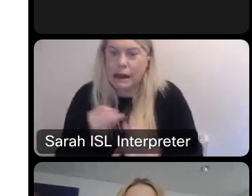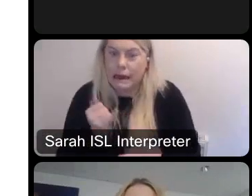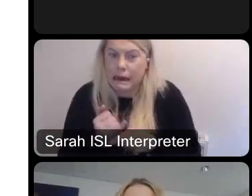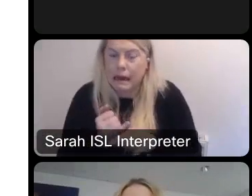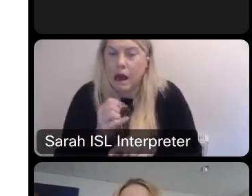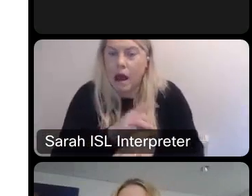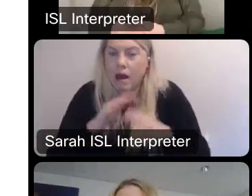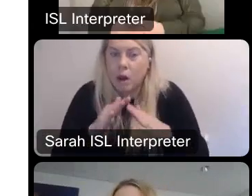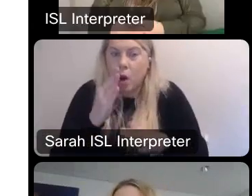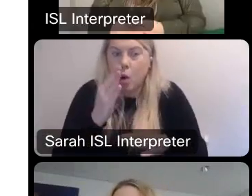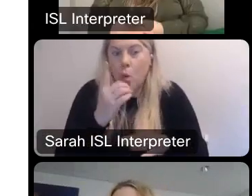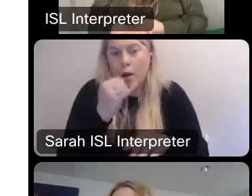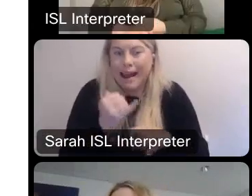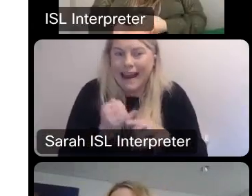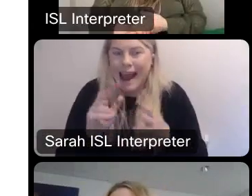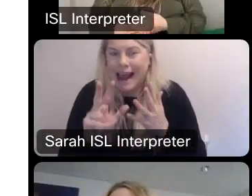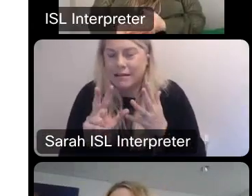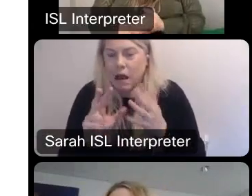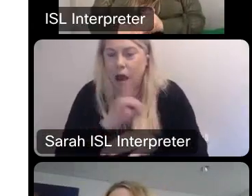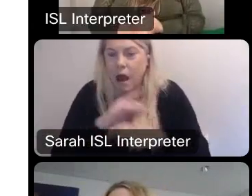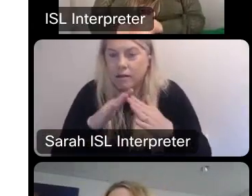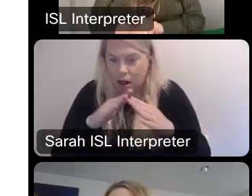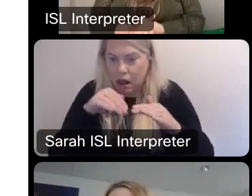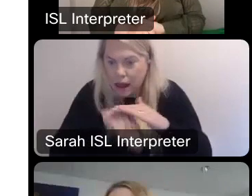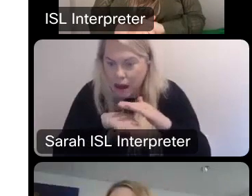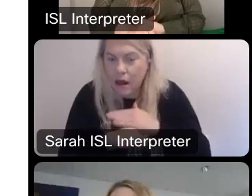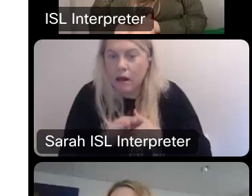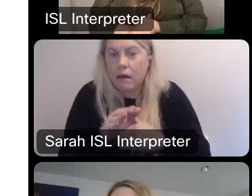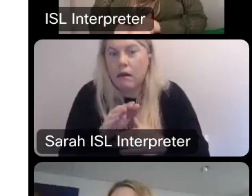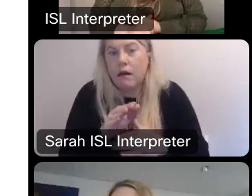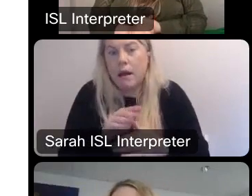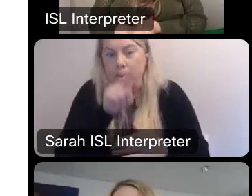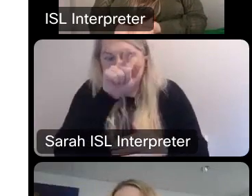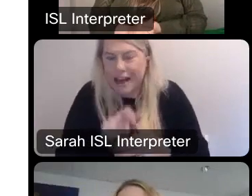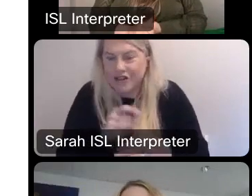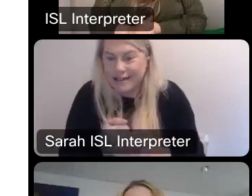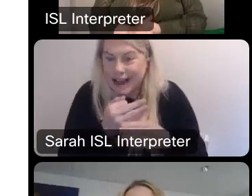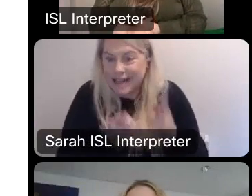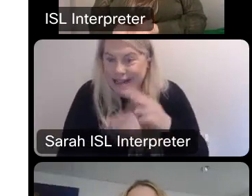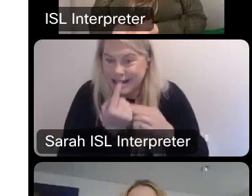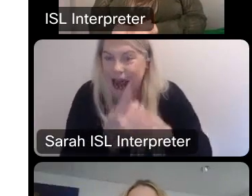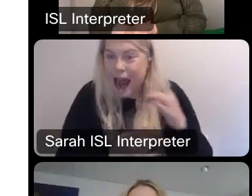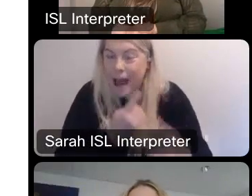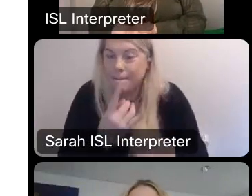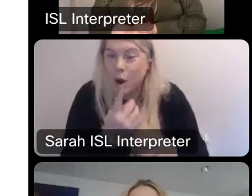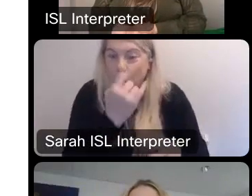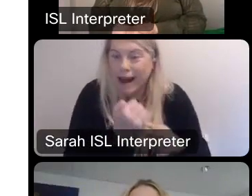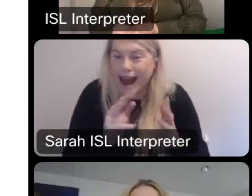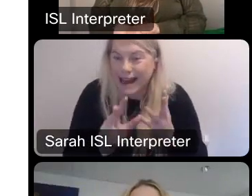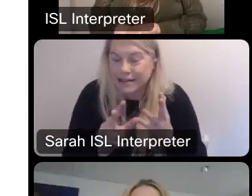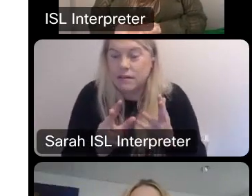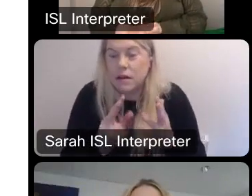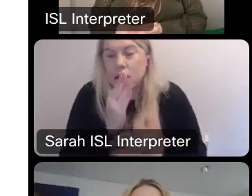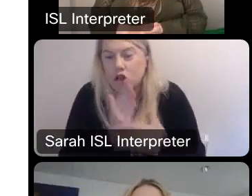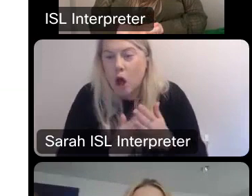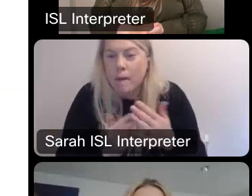1 in 8 acute hospital admissions, the patient is involved in a patient safety incident. There's some stats